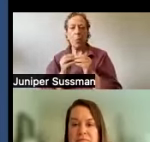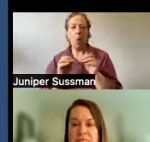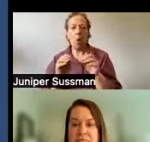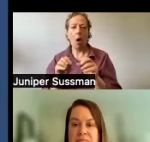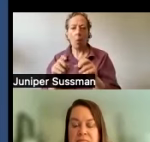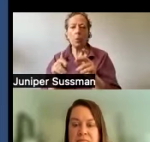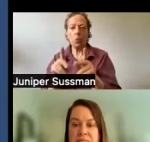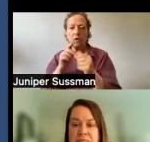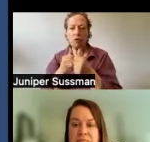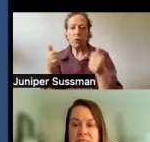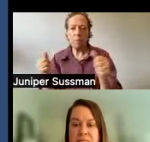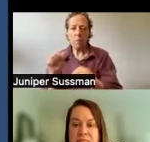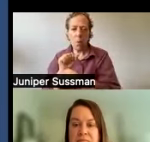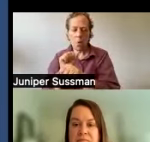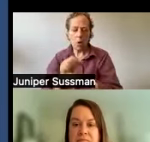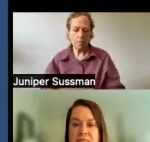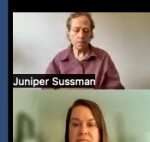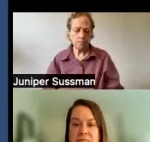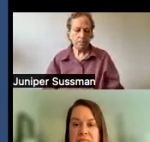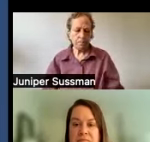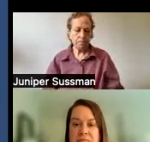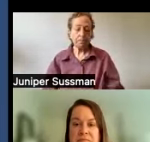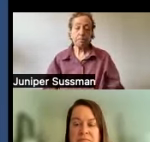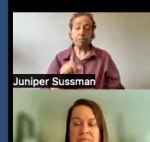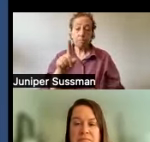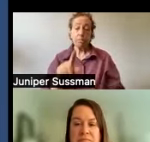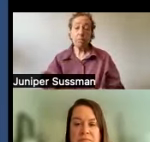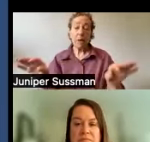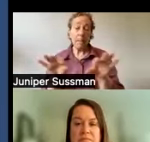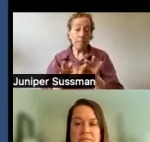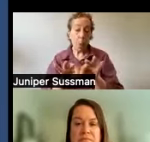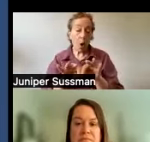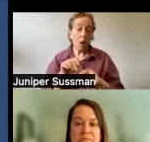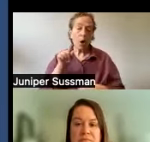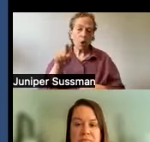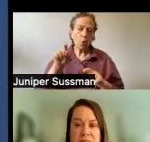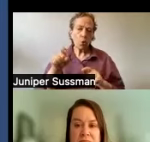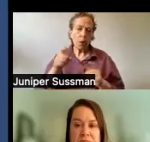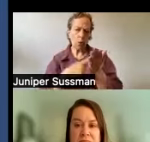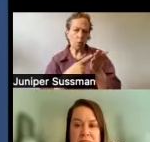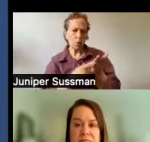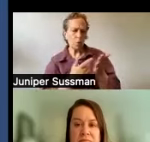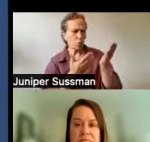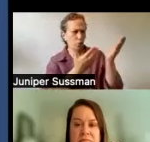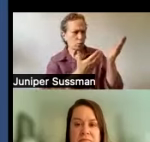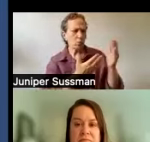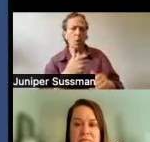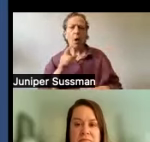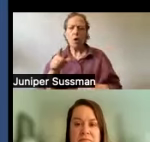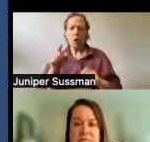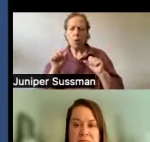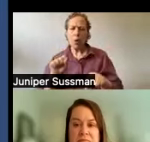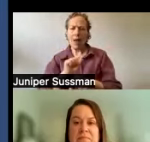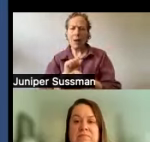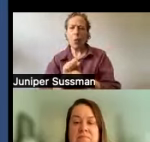we advise people when asking for remote work is really to focus on, like, how have you done this effectively, and kind of try to preempt